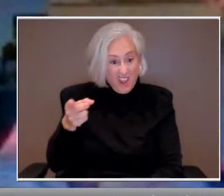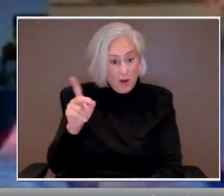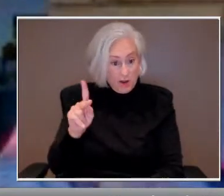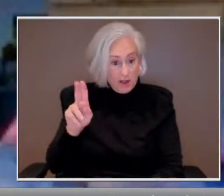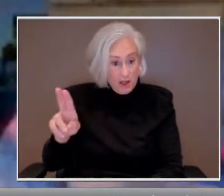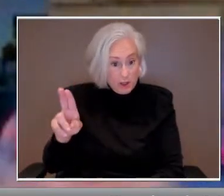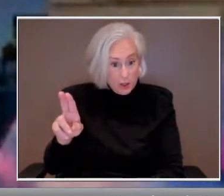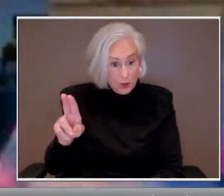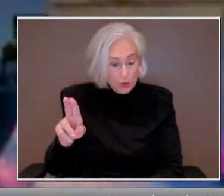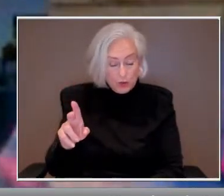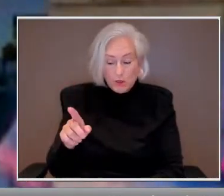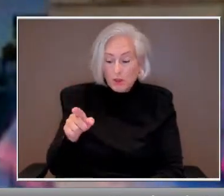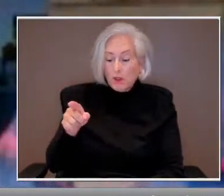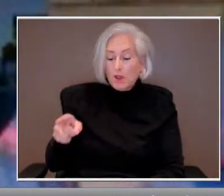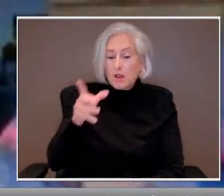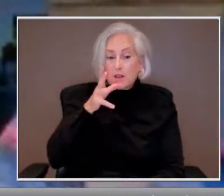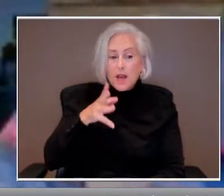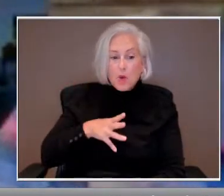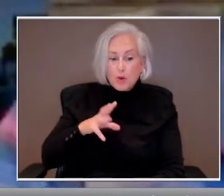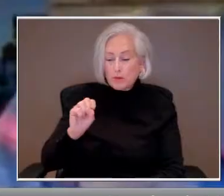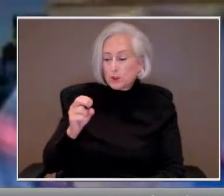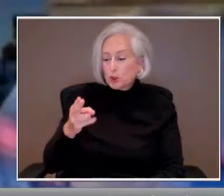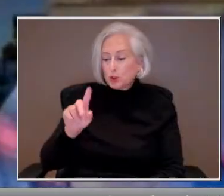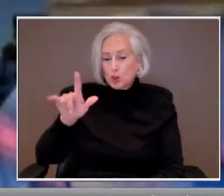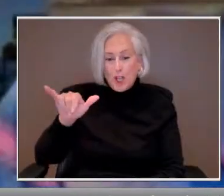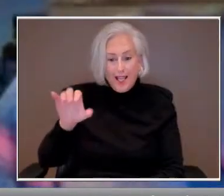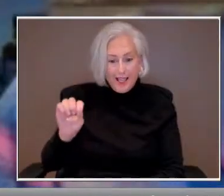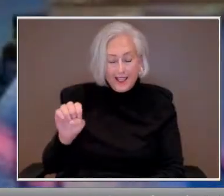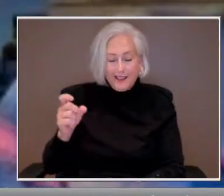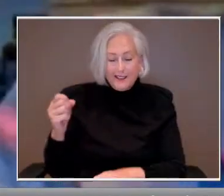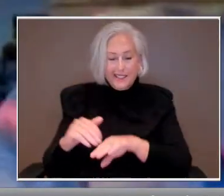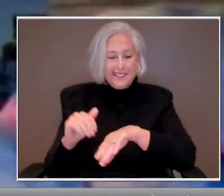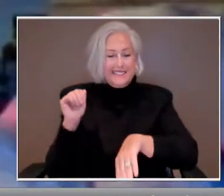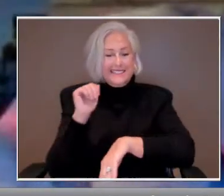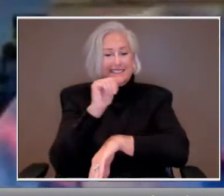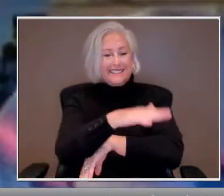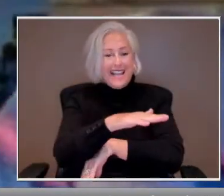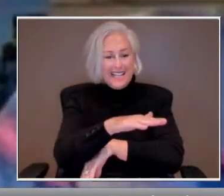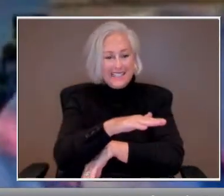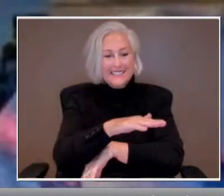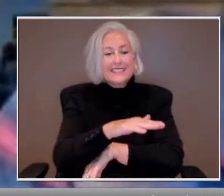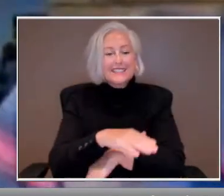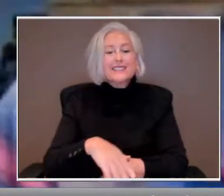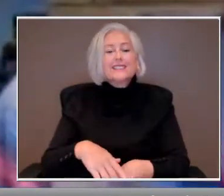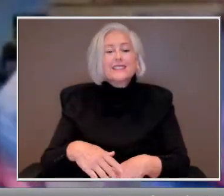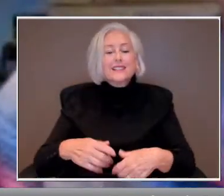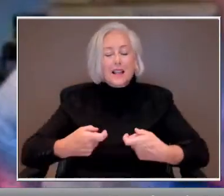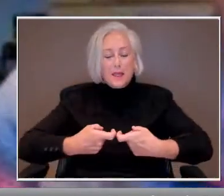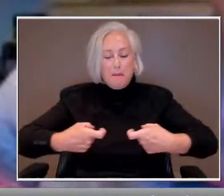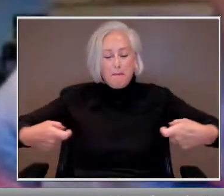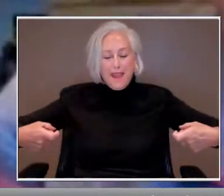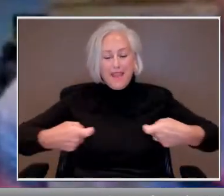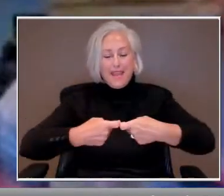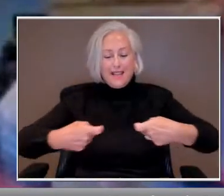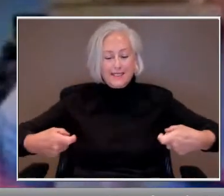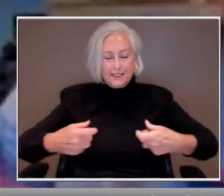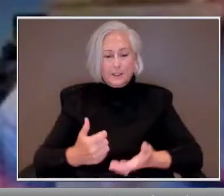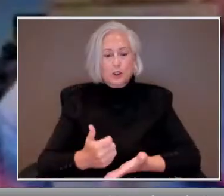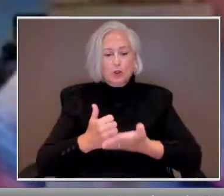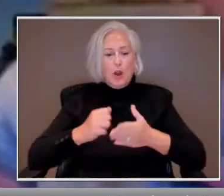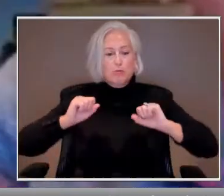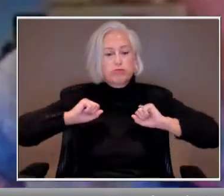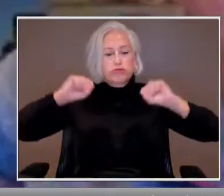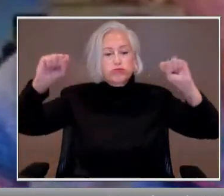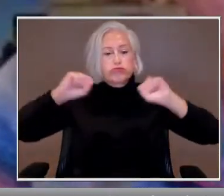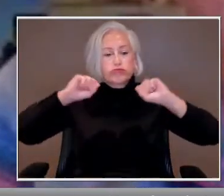the physical therapy bands and more encouraging. She did Janae does